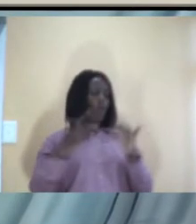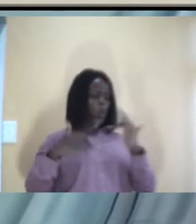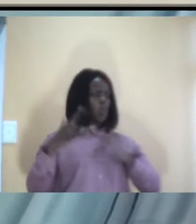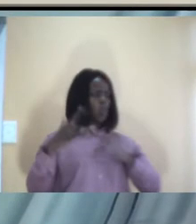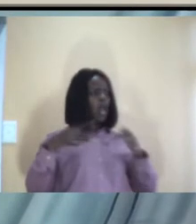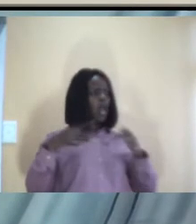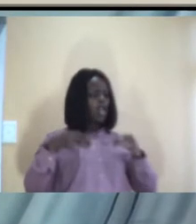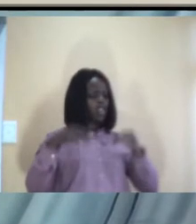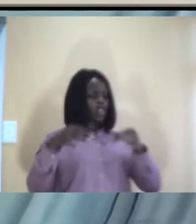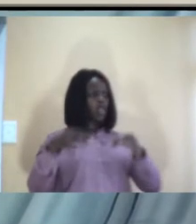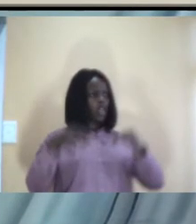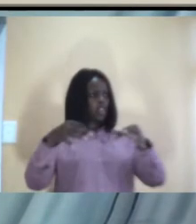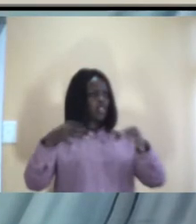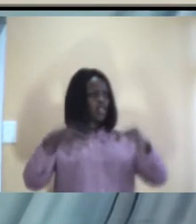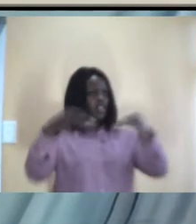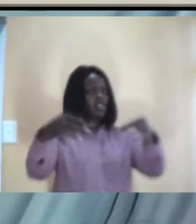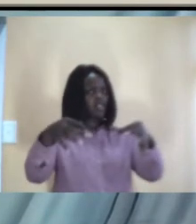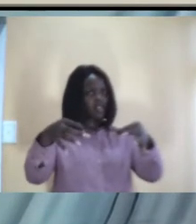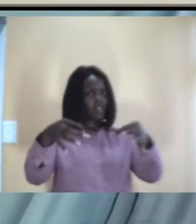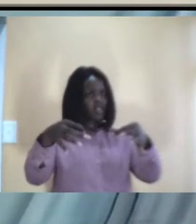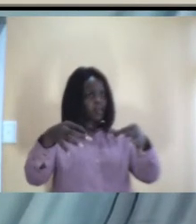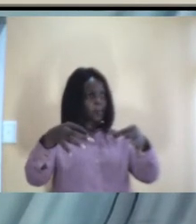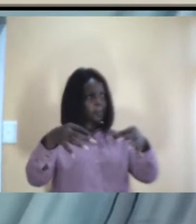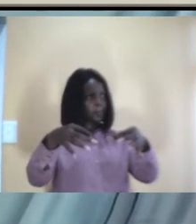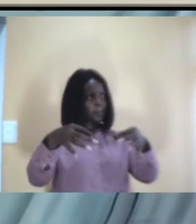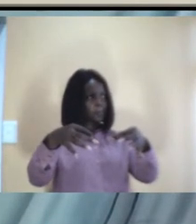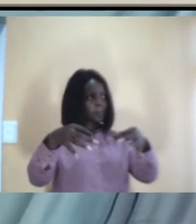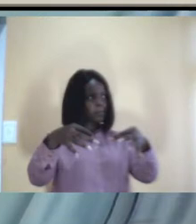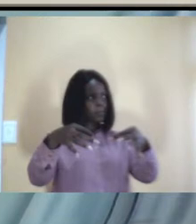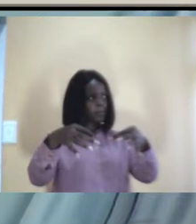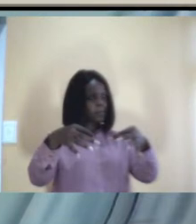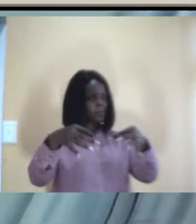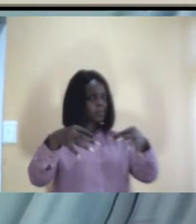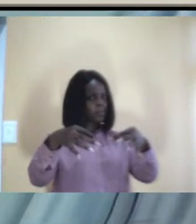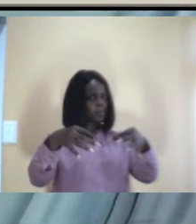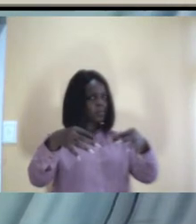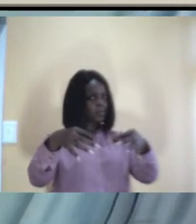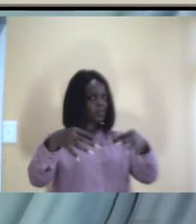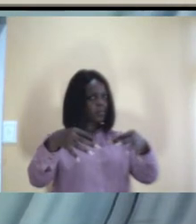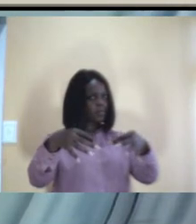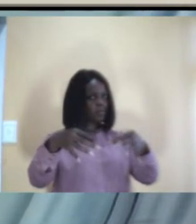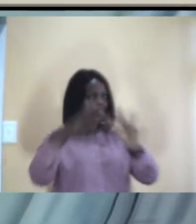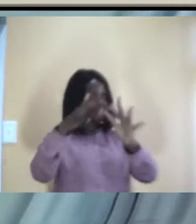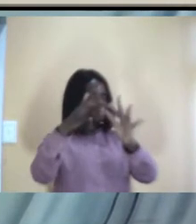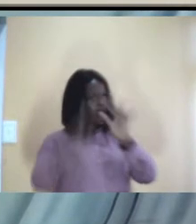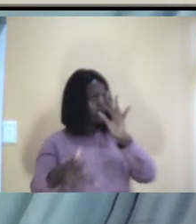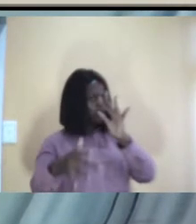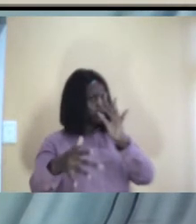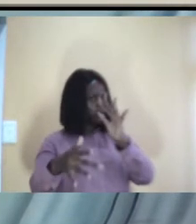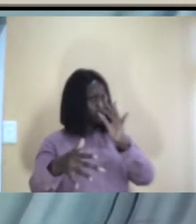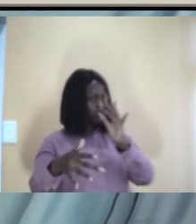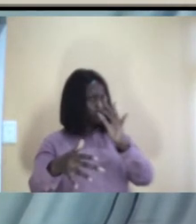delays up to the